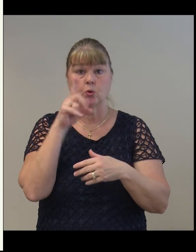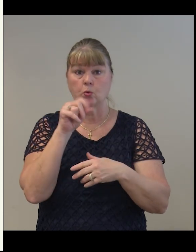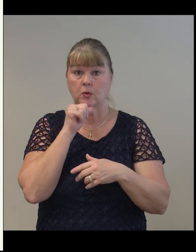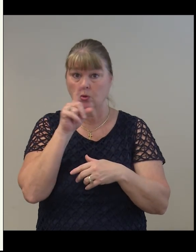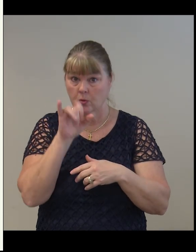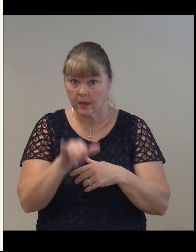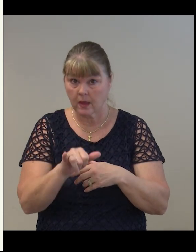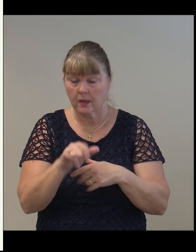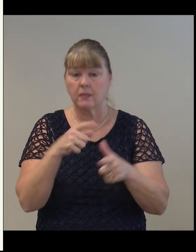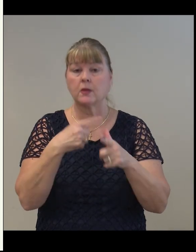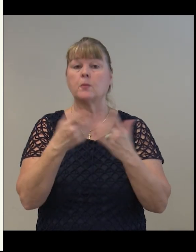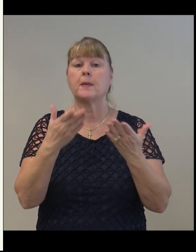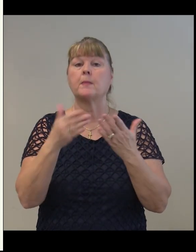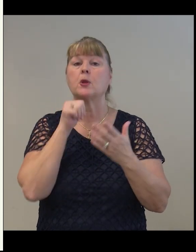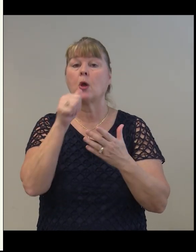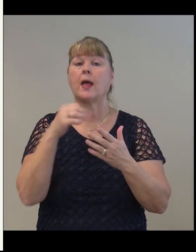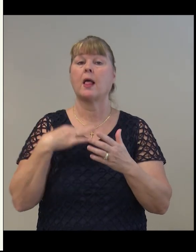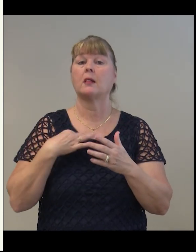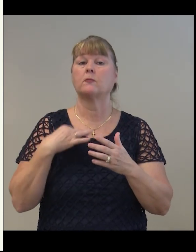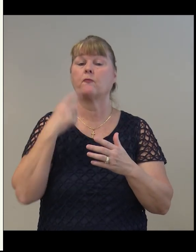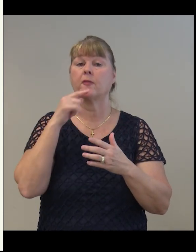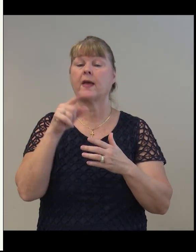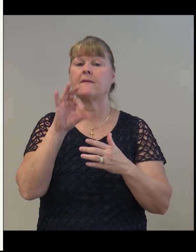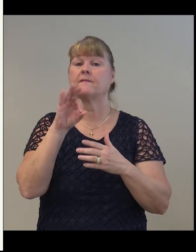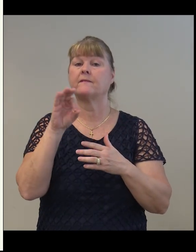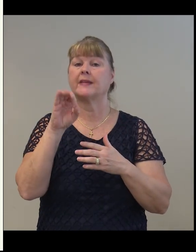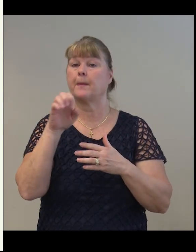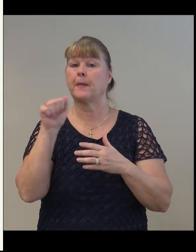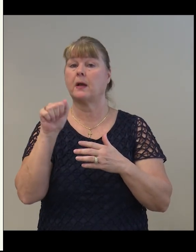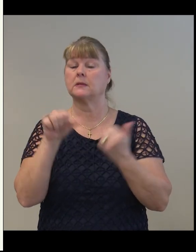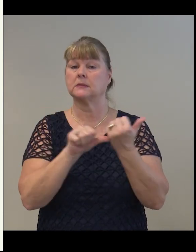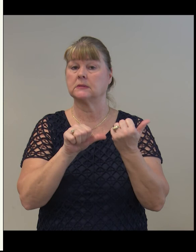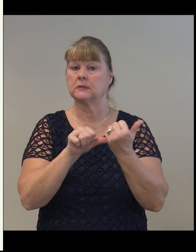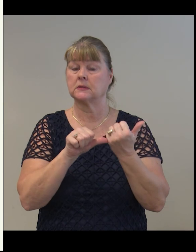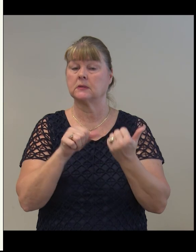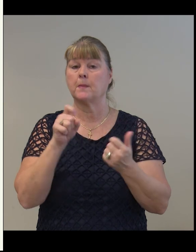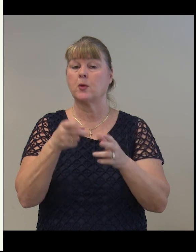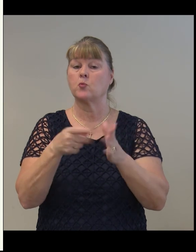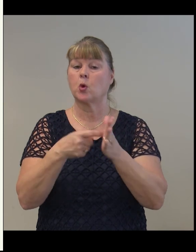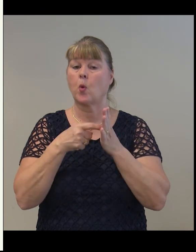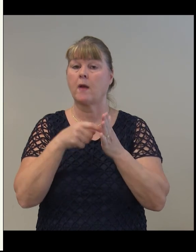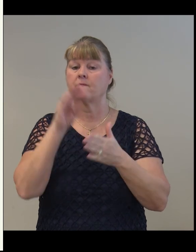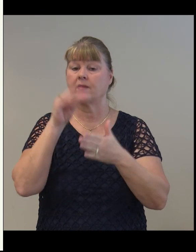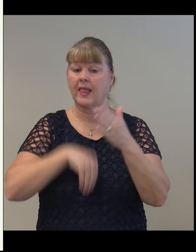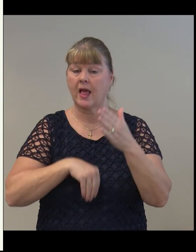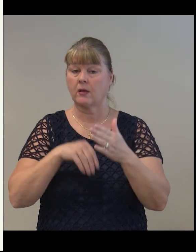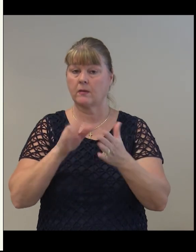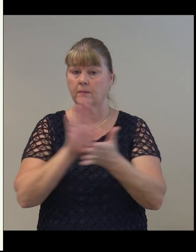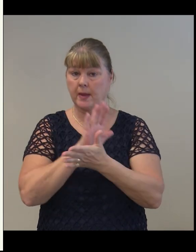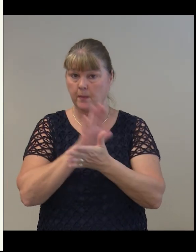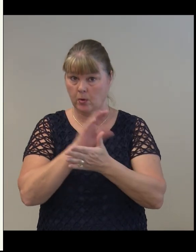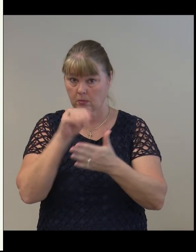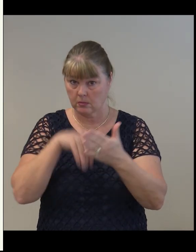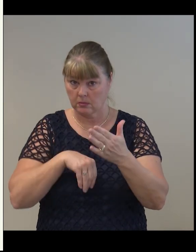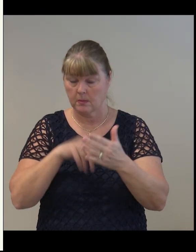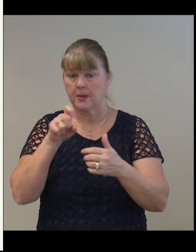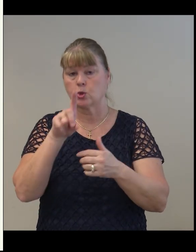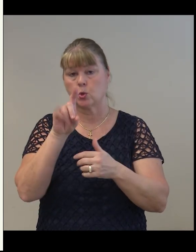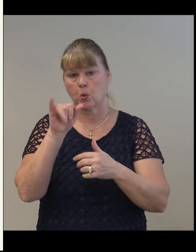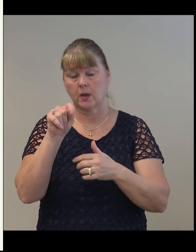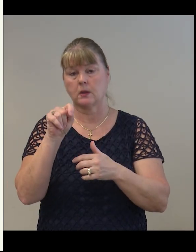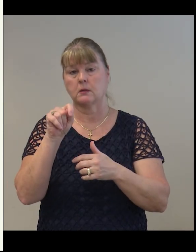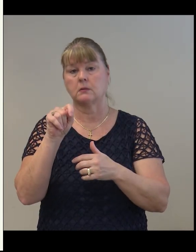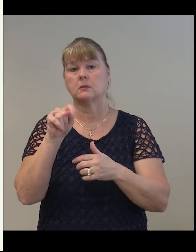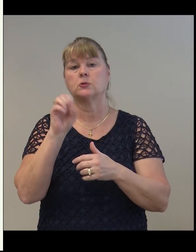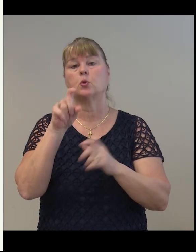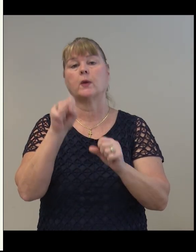Because if you don't, then you may not be eligible for that FEMA assistance. So you're required to fill out that application. Make sure that you